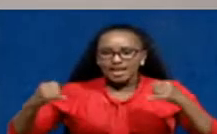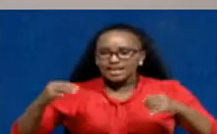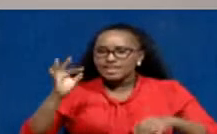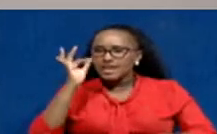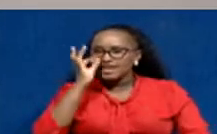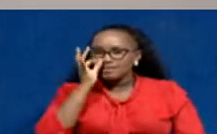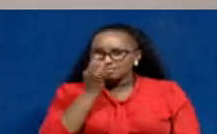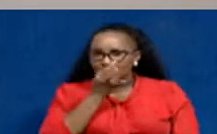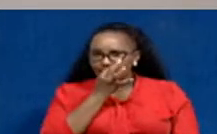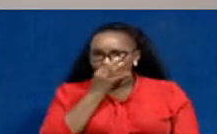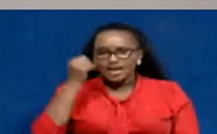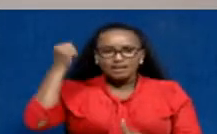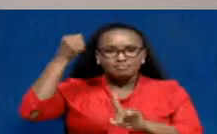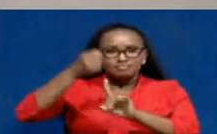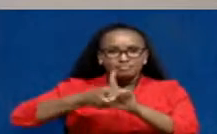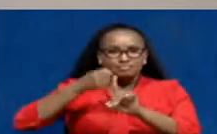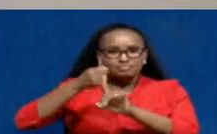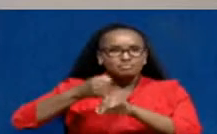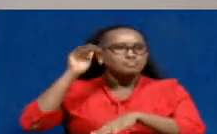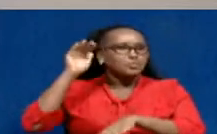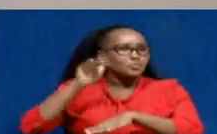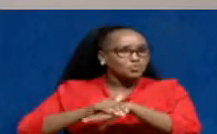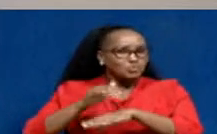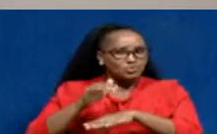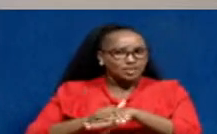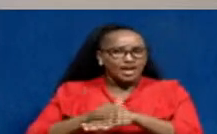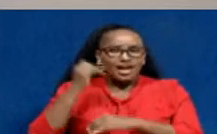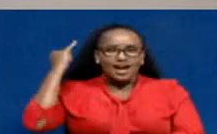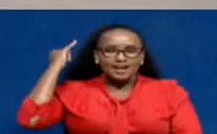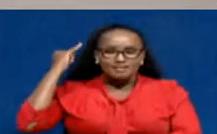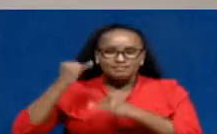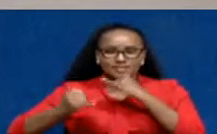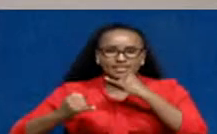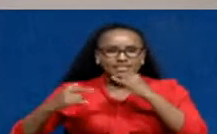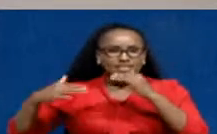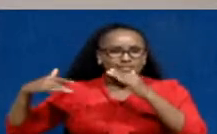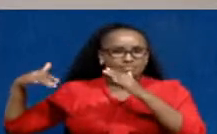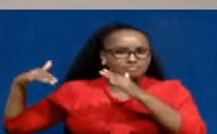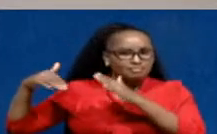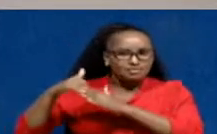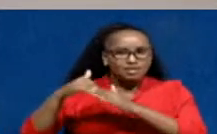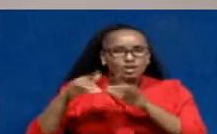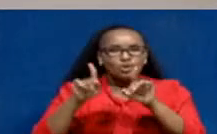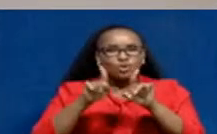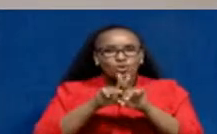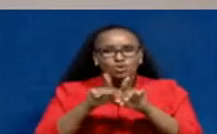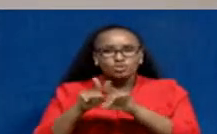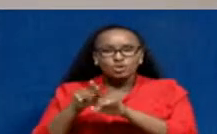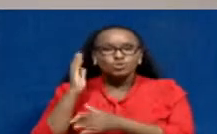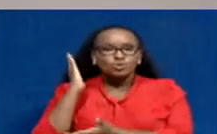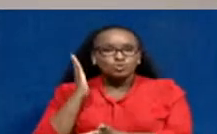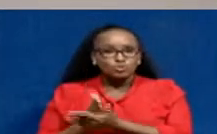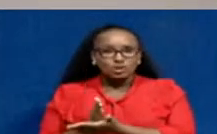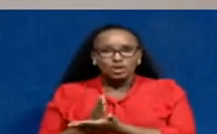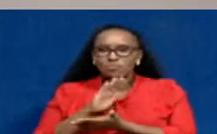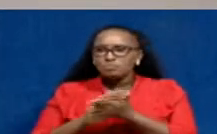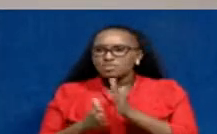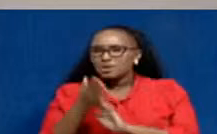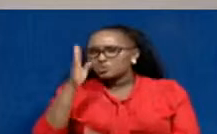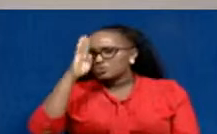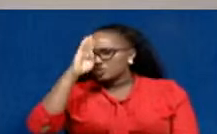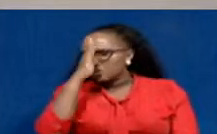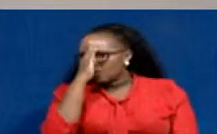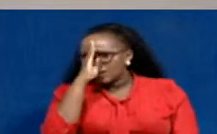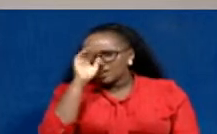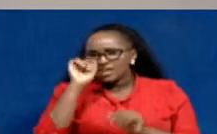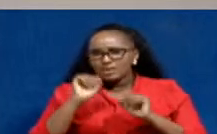Kibaki. He fought the good fight, finished the race, and he without doubt kept